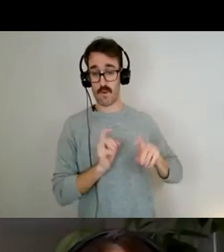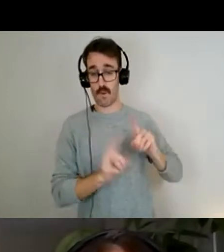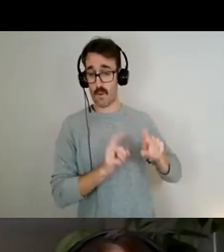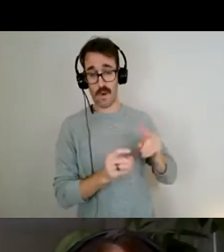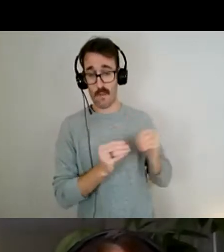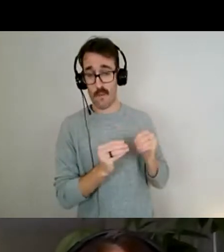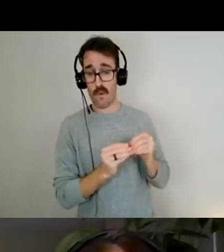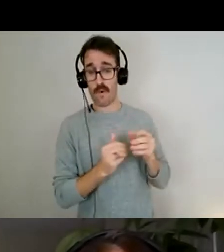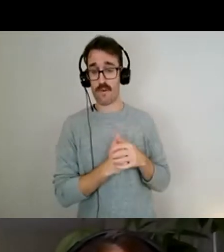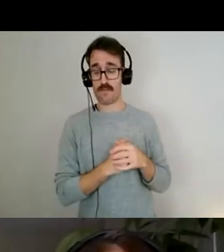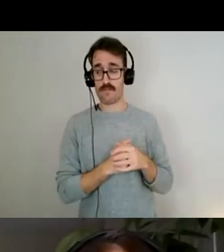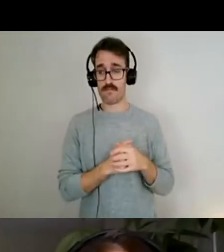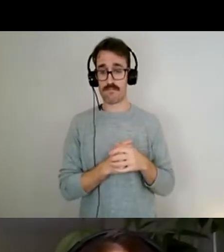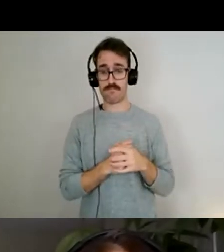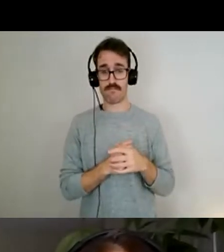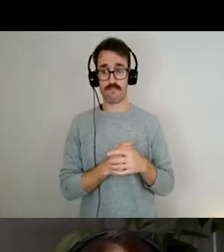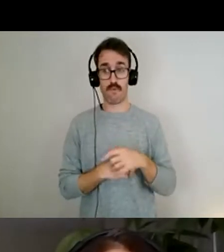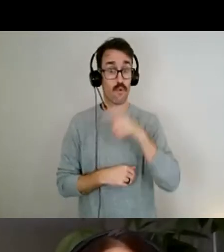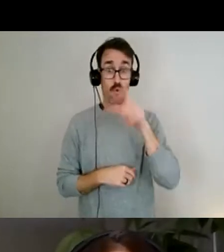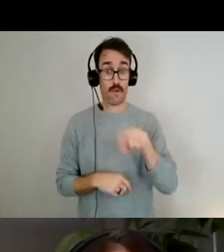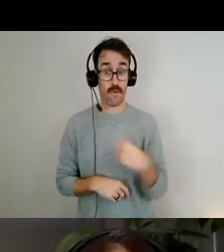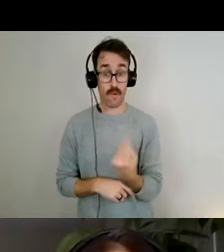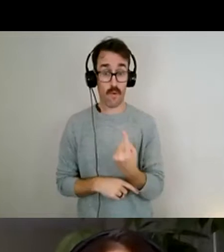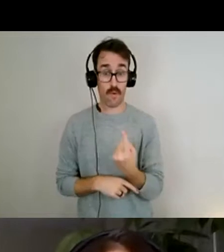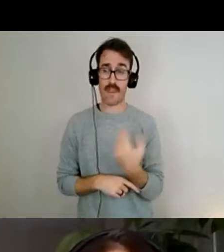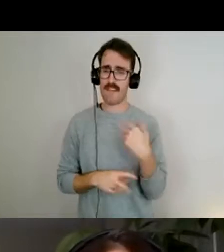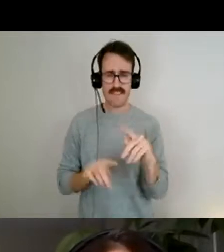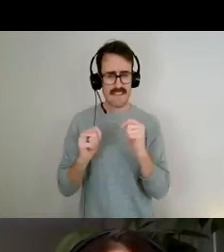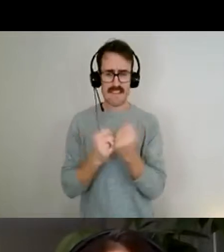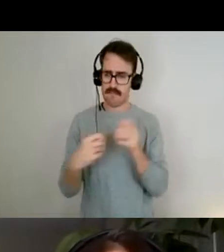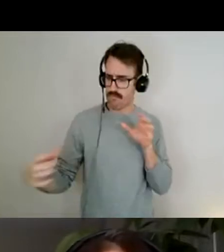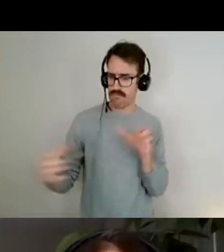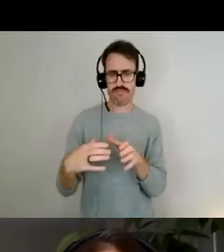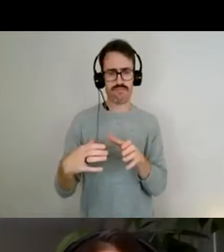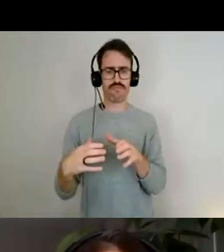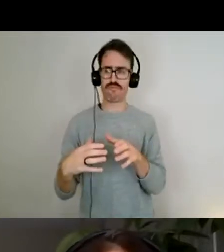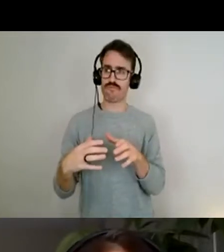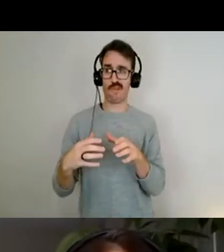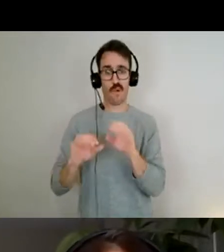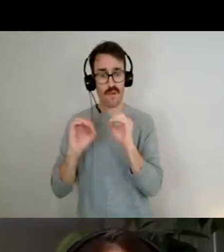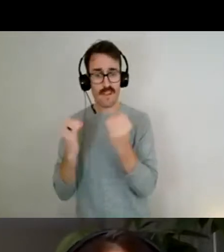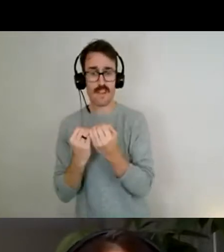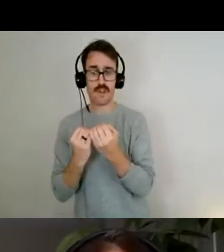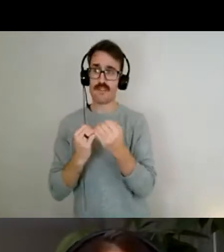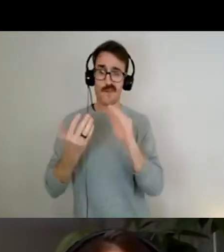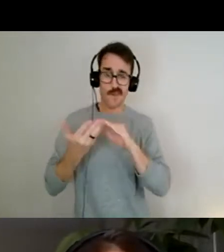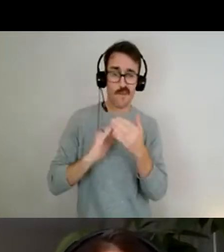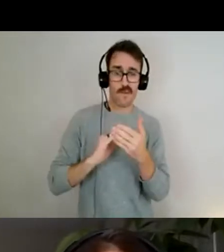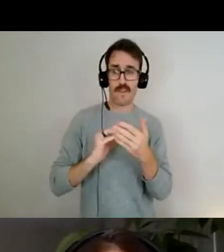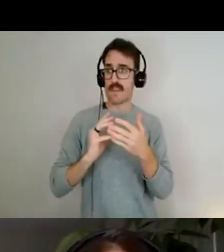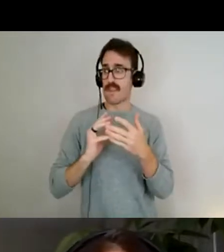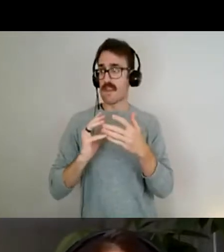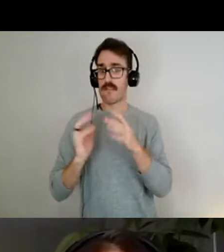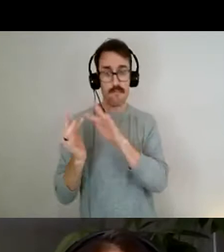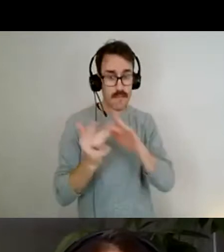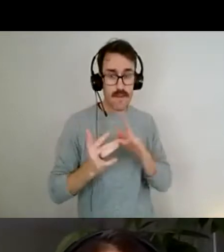don't worry alone. It's a team approach, so involve organizations that are around you and collaborate